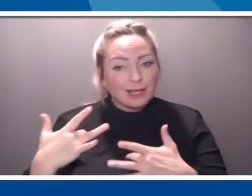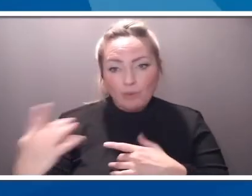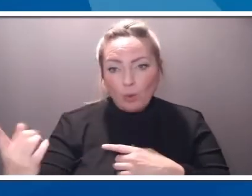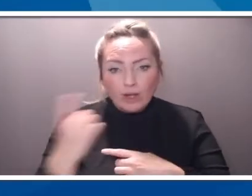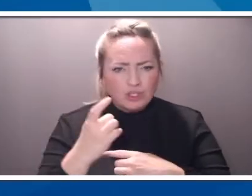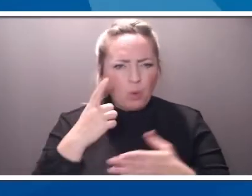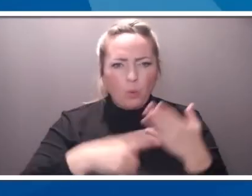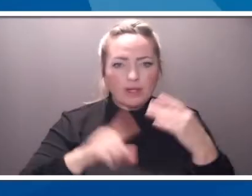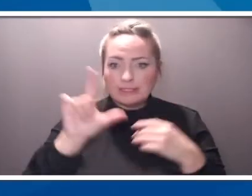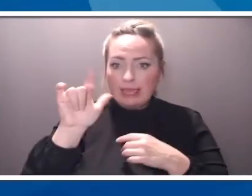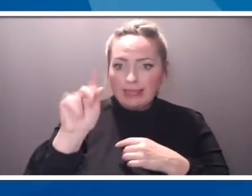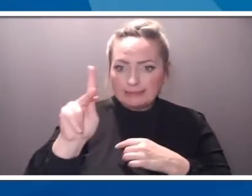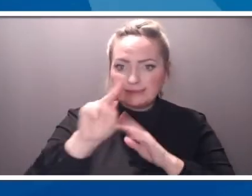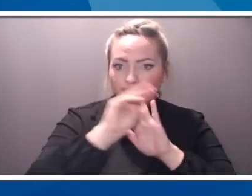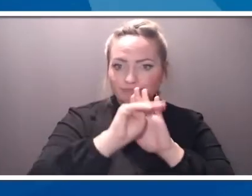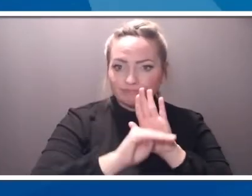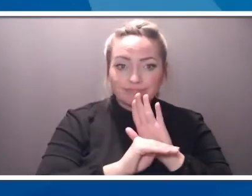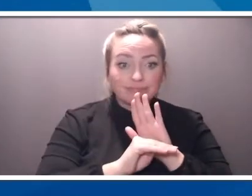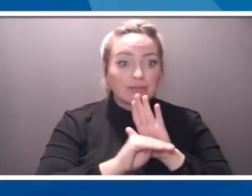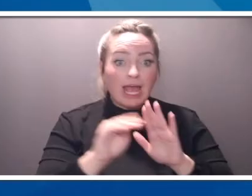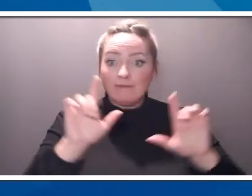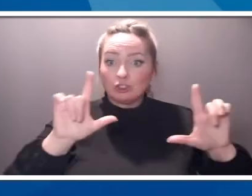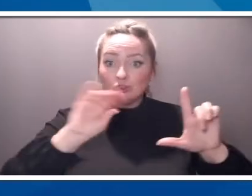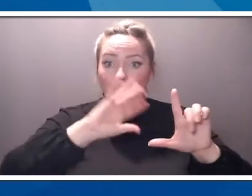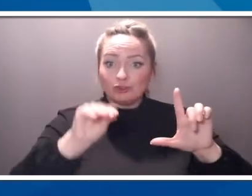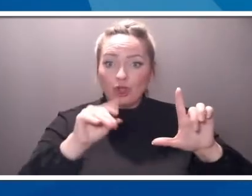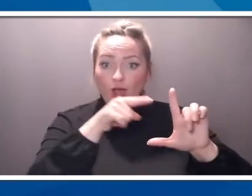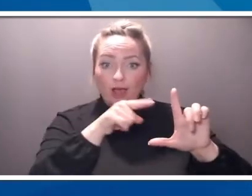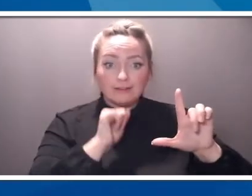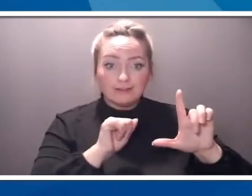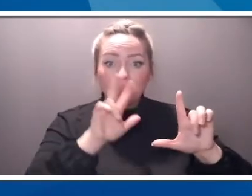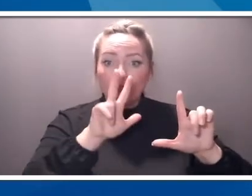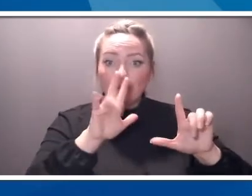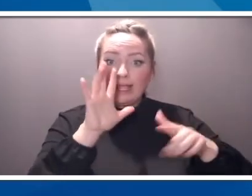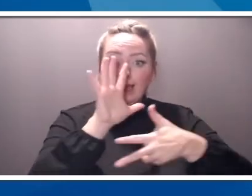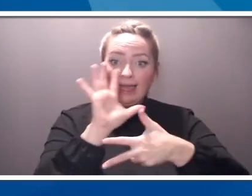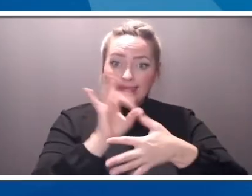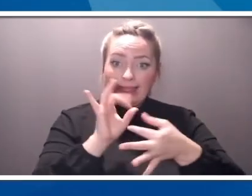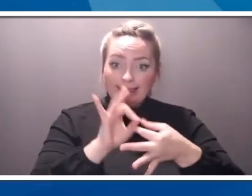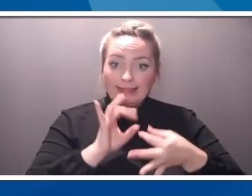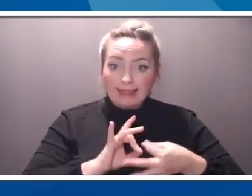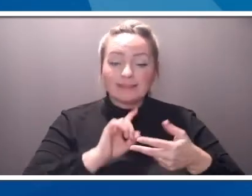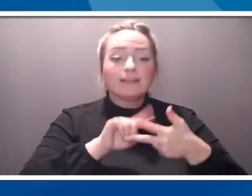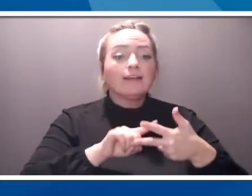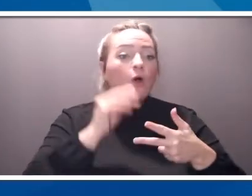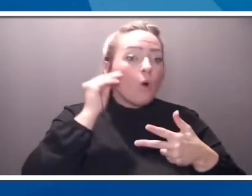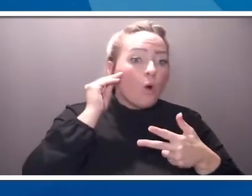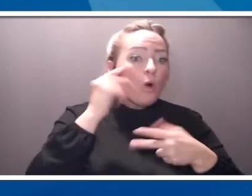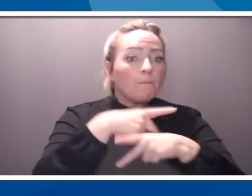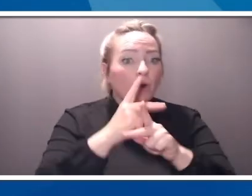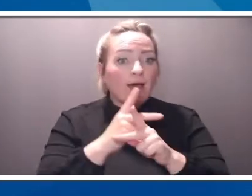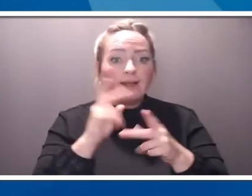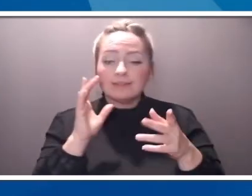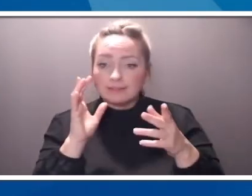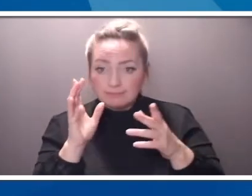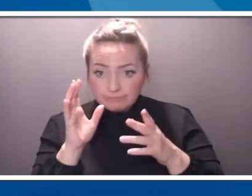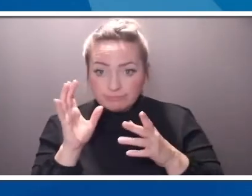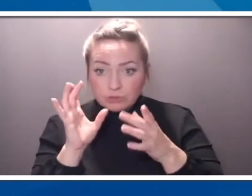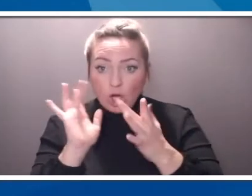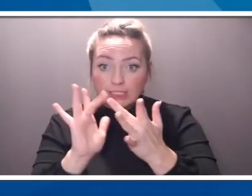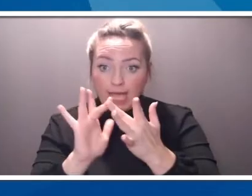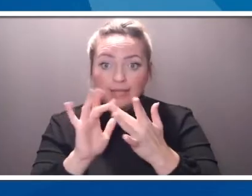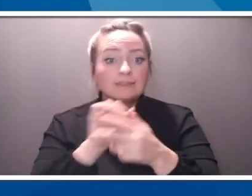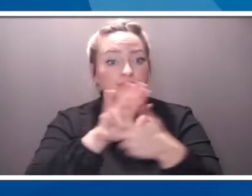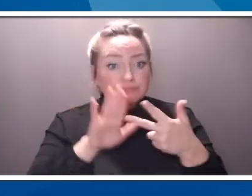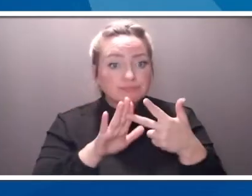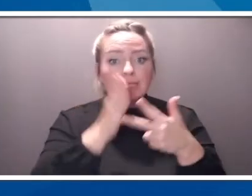the classic questions is always, what is a list? I've got a screenshot here, 3 links, home, products, contact,